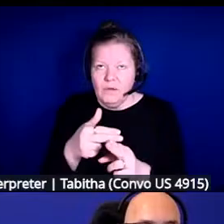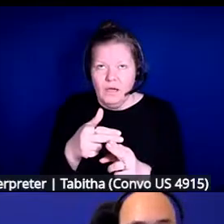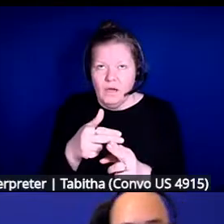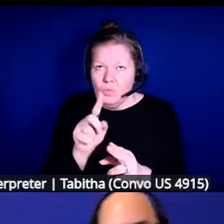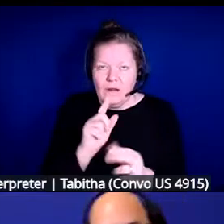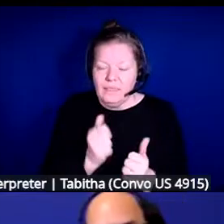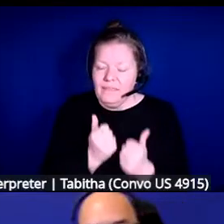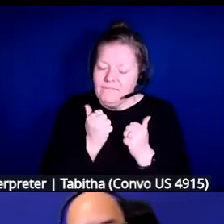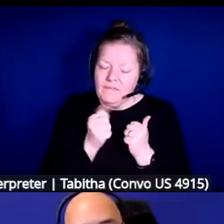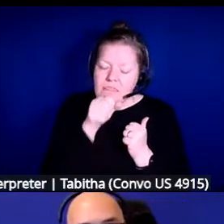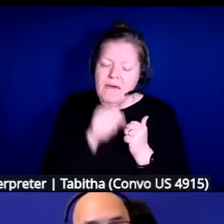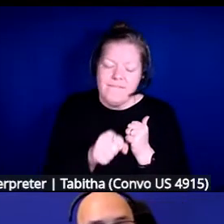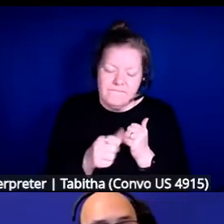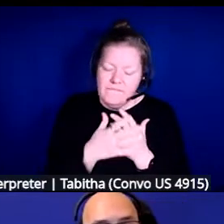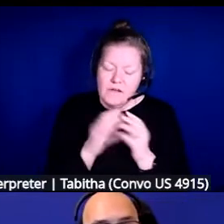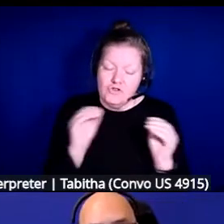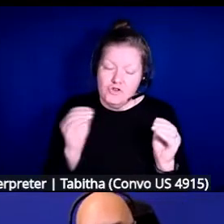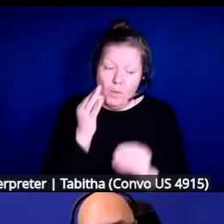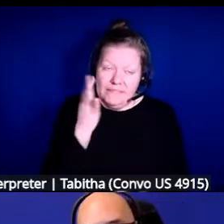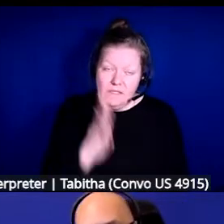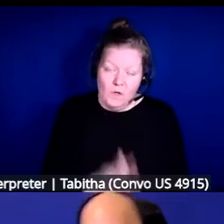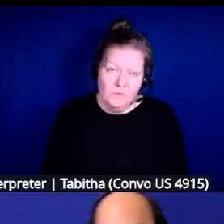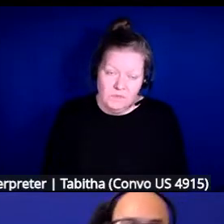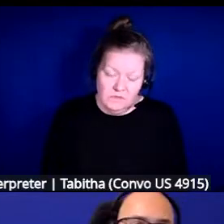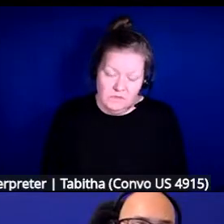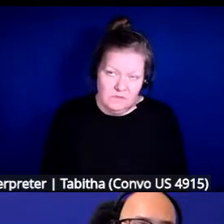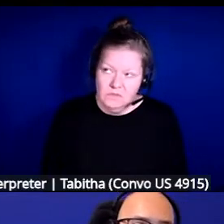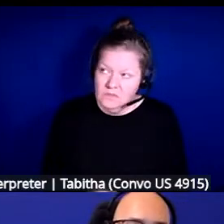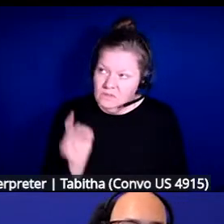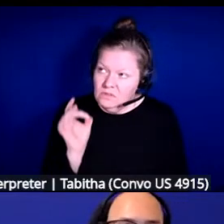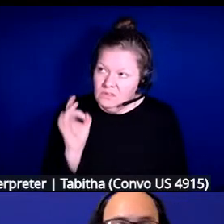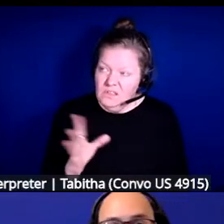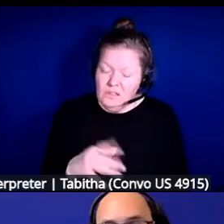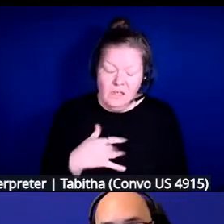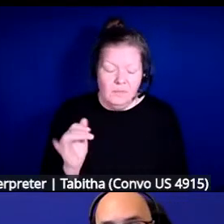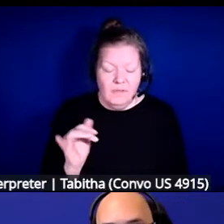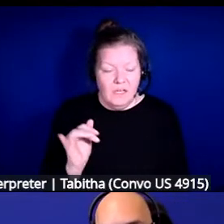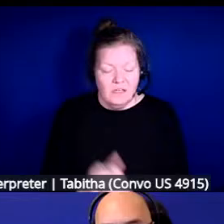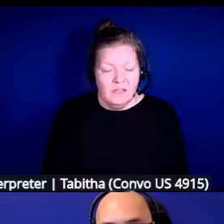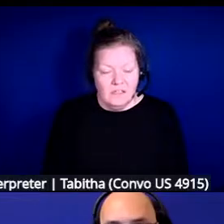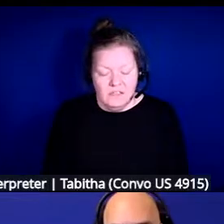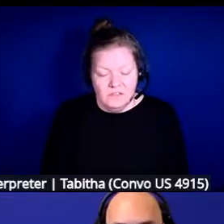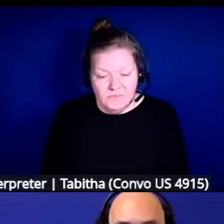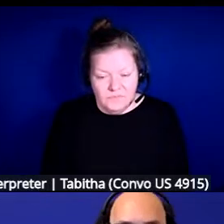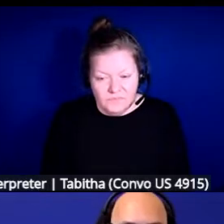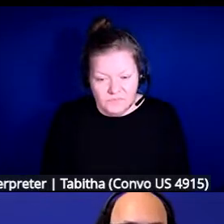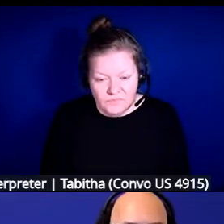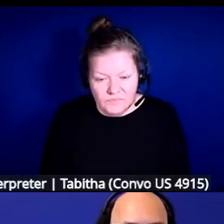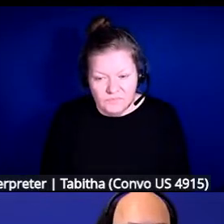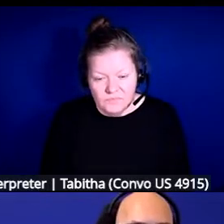live. No Absolutely. mosquitoes, but oh, I'm like Start I'm taking stomping it. MSM.